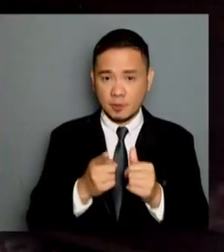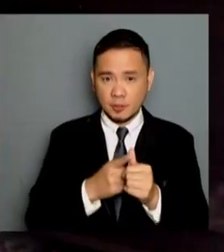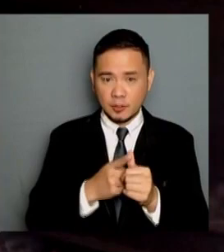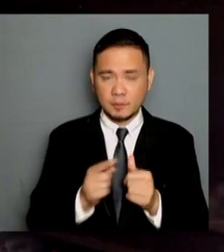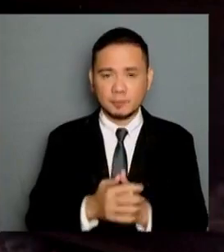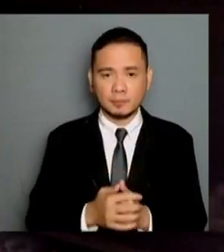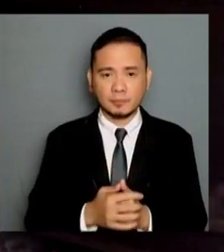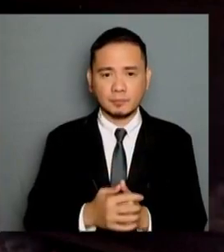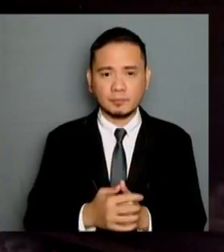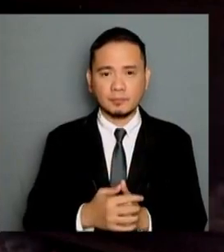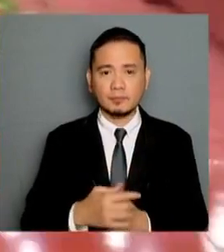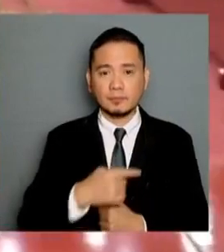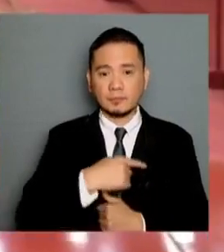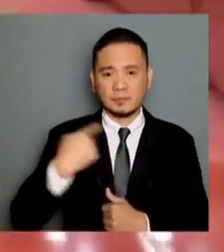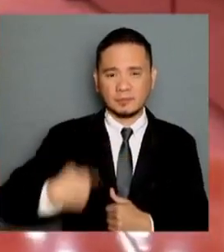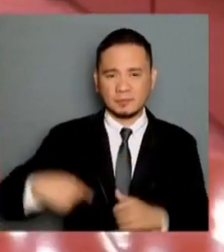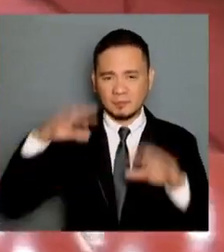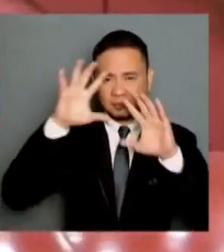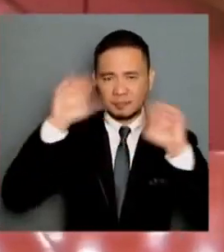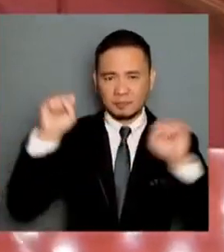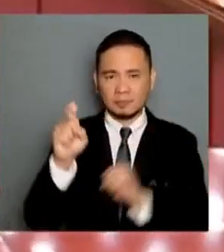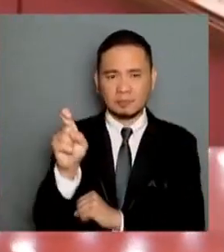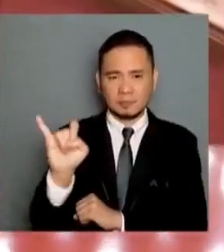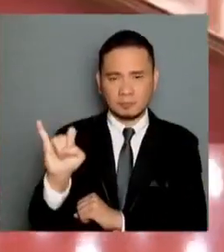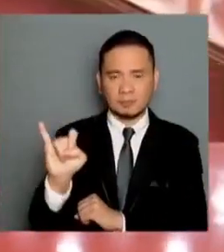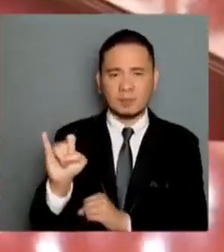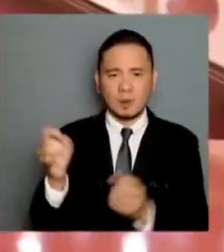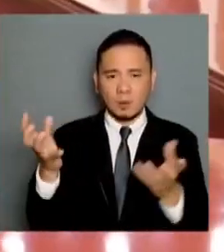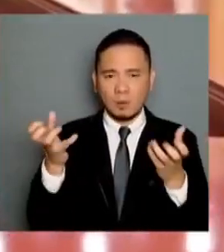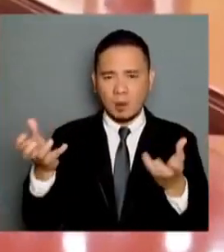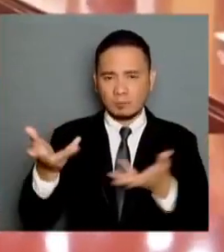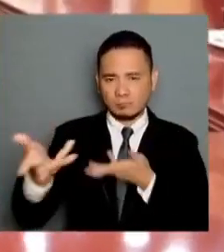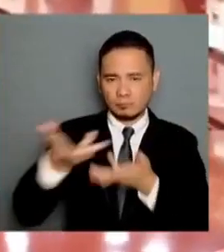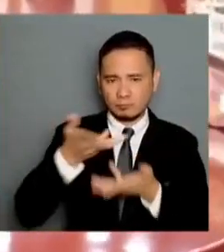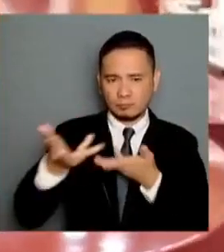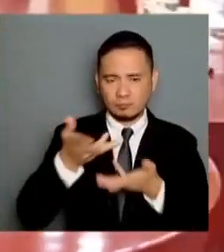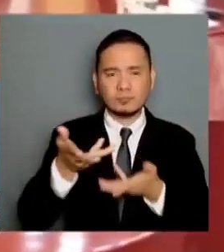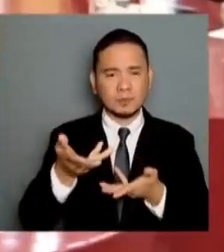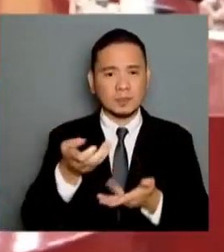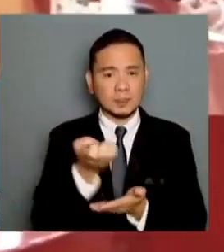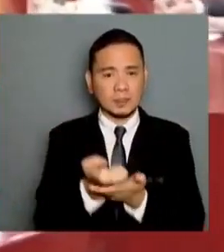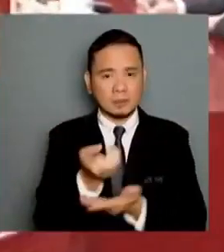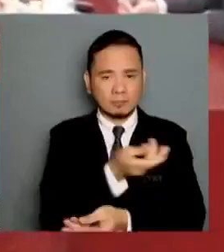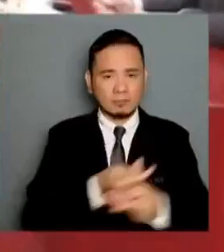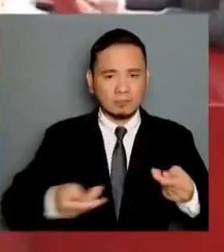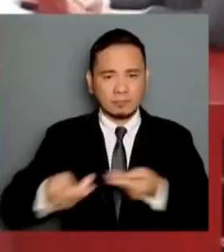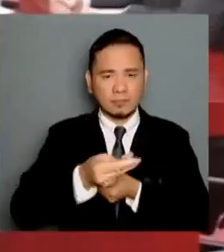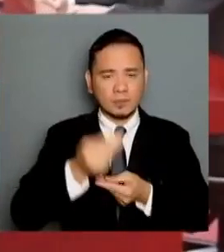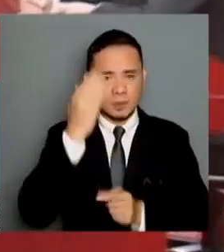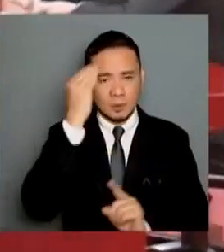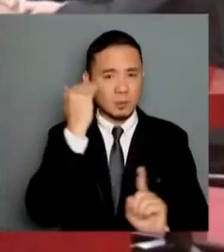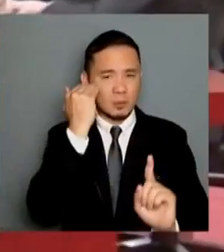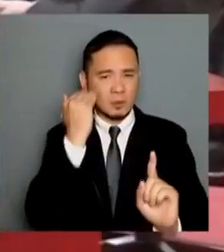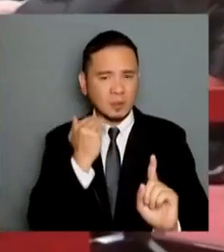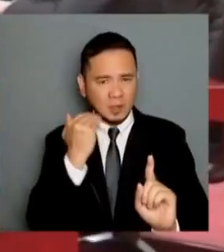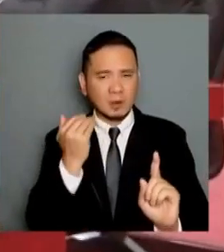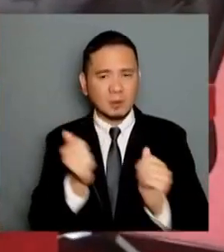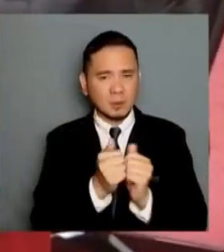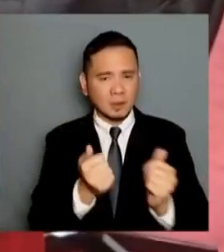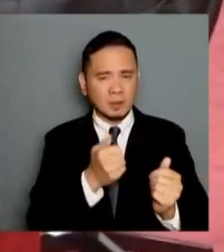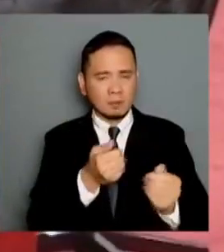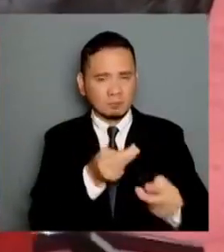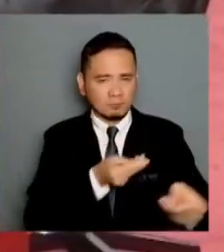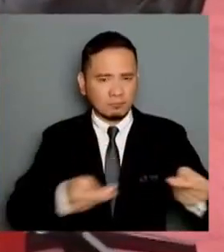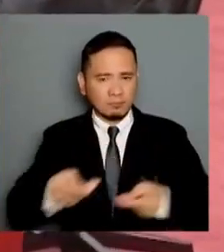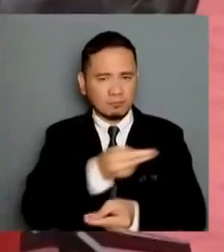Xi Jinping commits to narrow the trade deficit gap between the Philippines and his country. According to